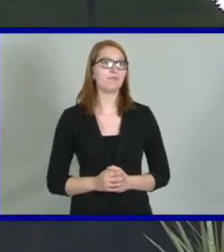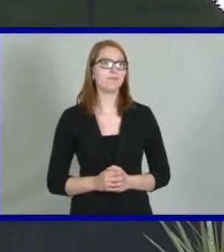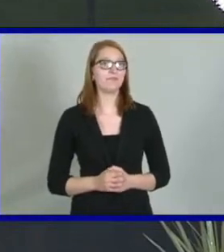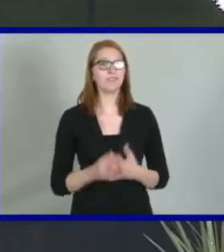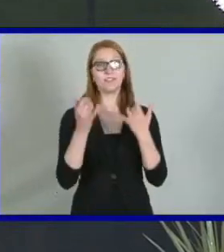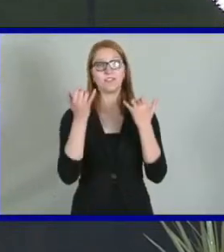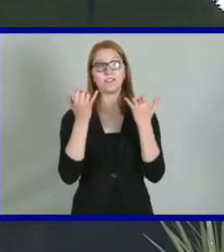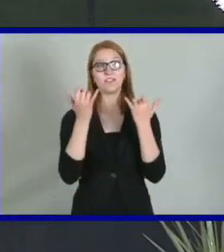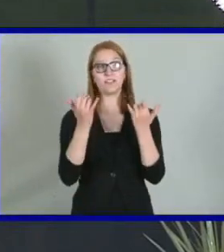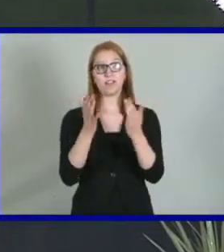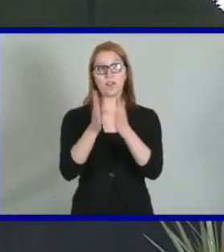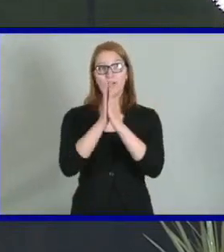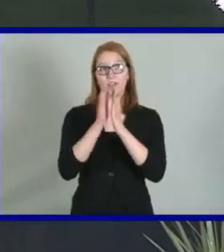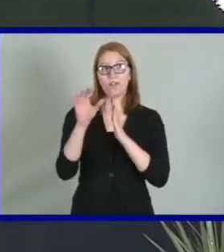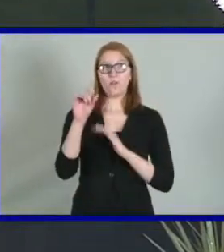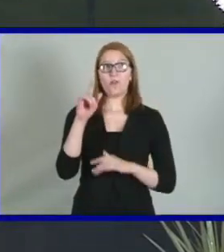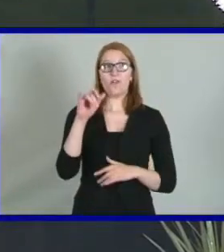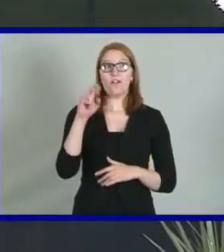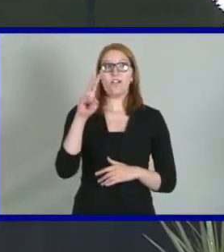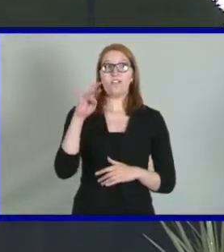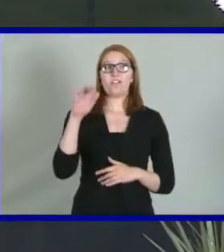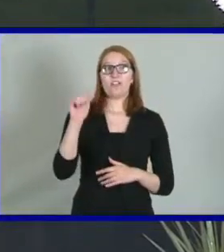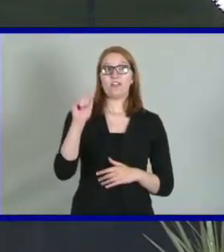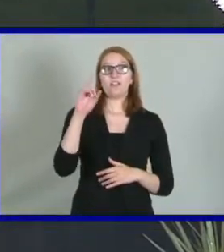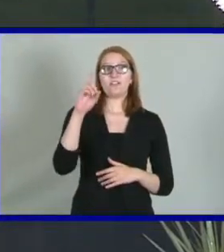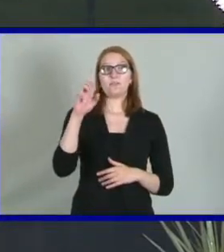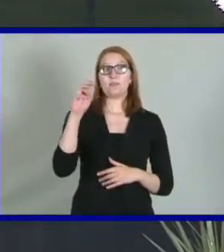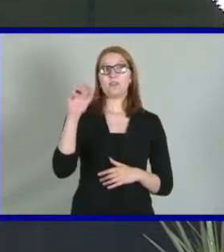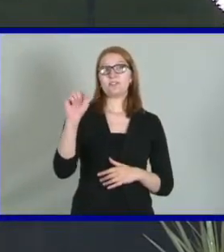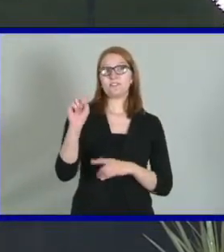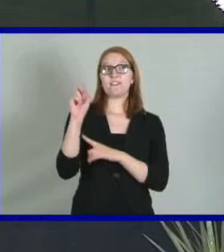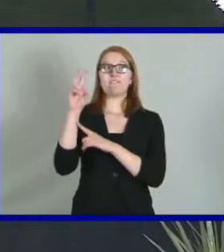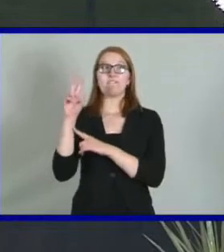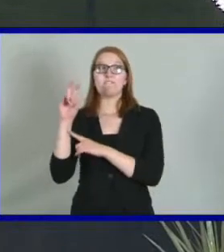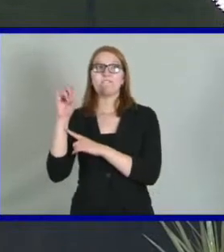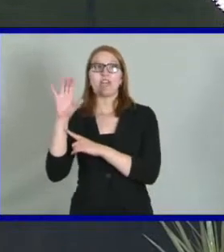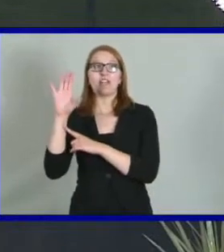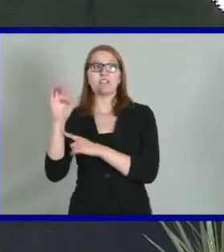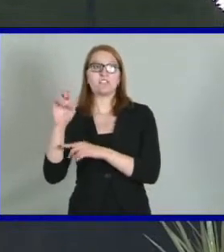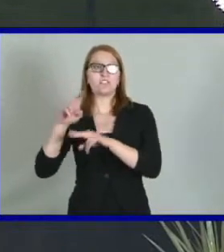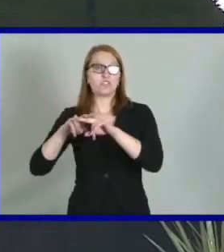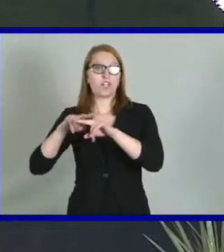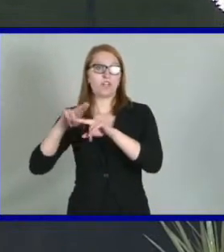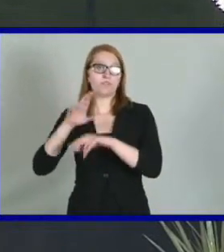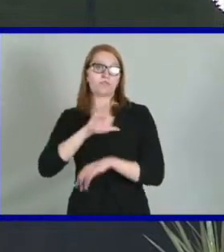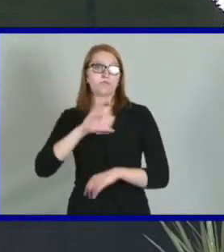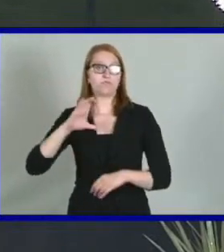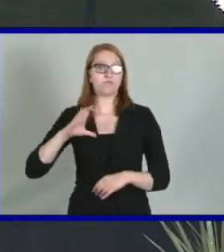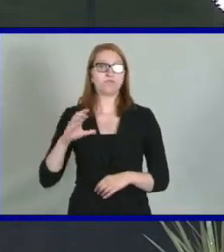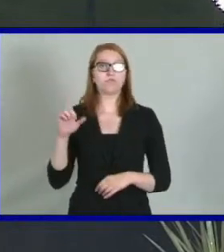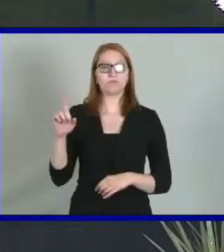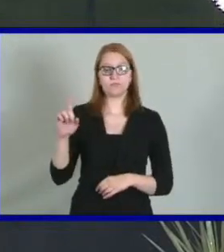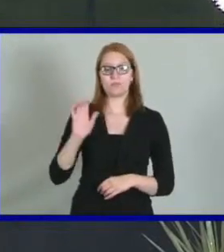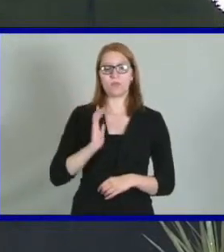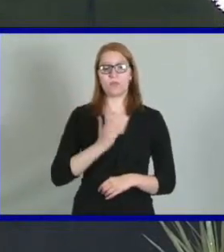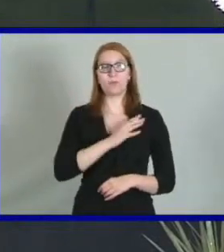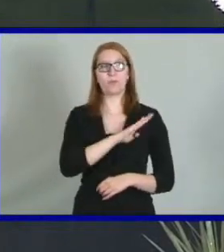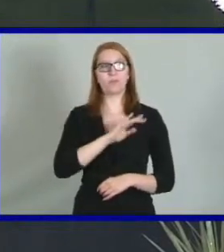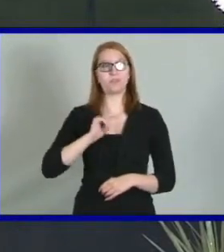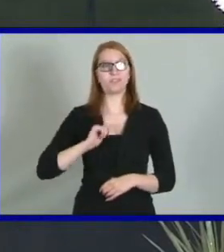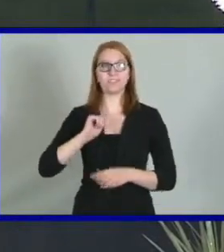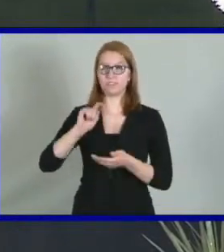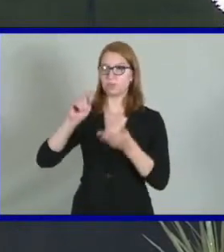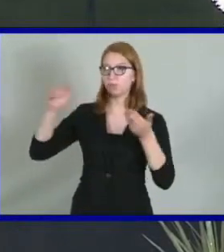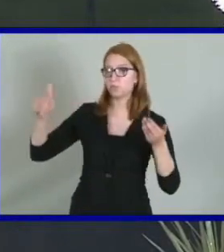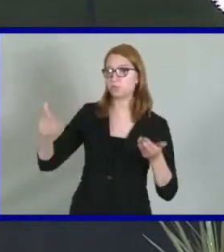I now ask Ms. Olivia DeMoss, Vice Chair of the University of Akron's Board of Trustees, to extend greetings on behalf of the